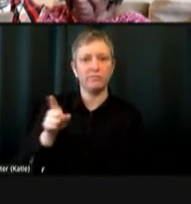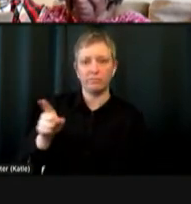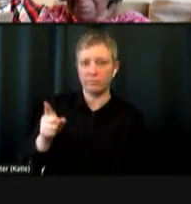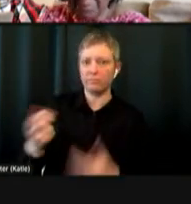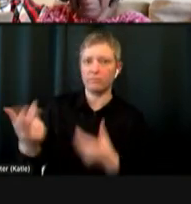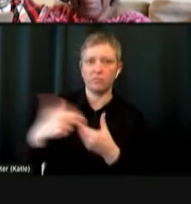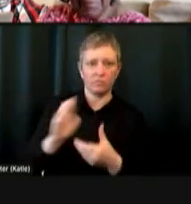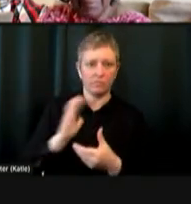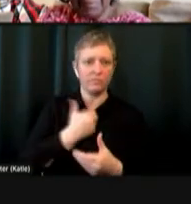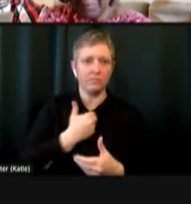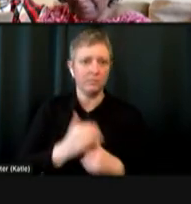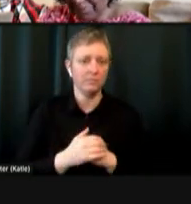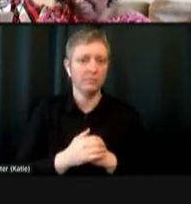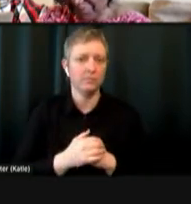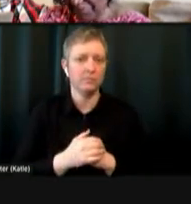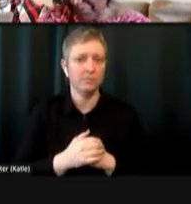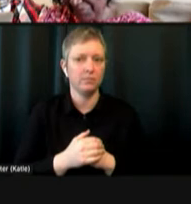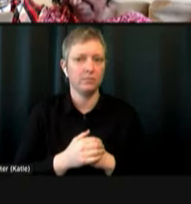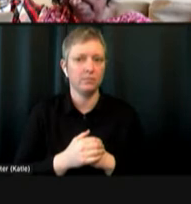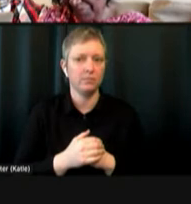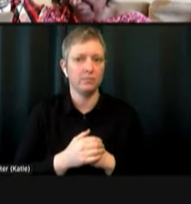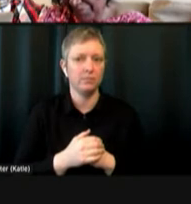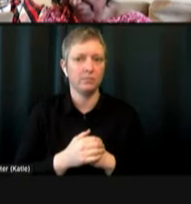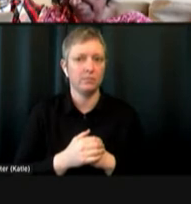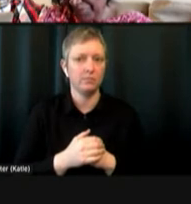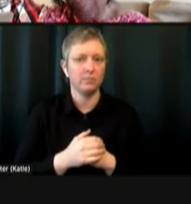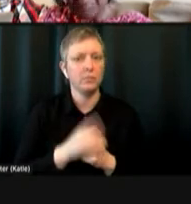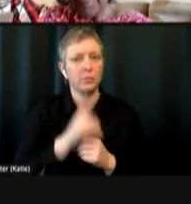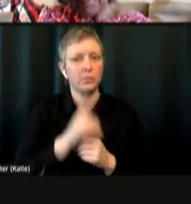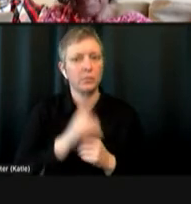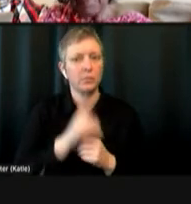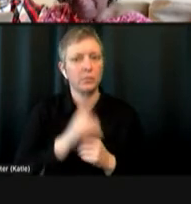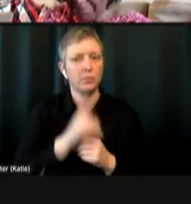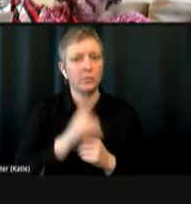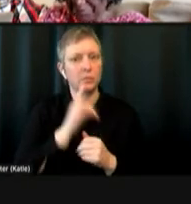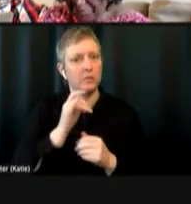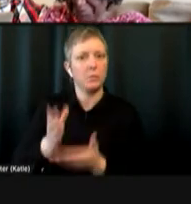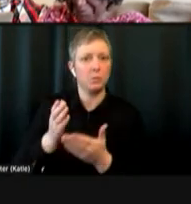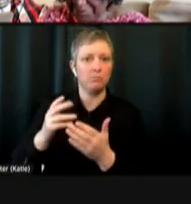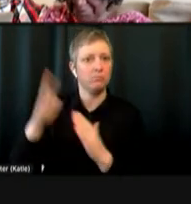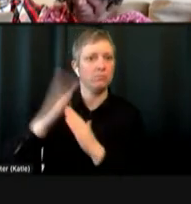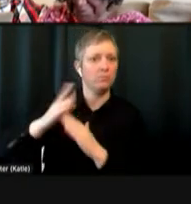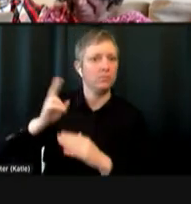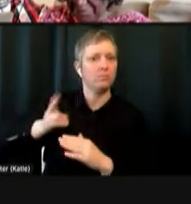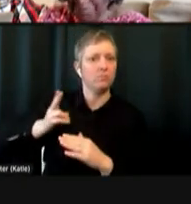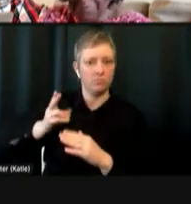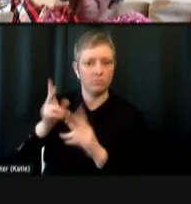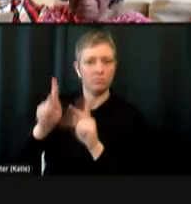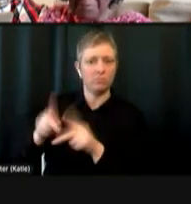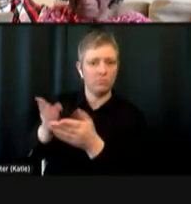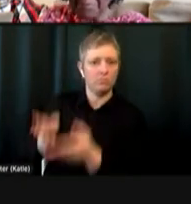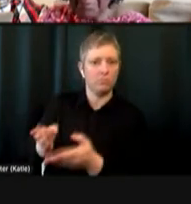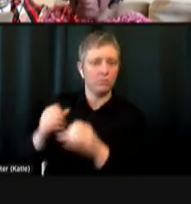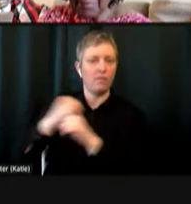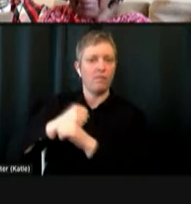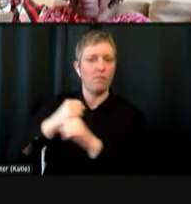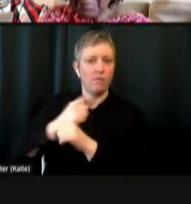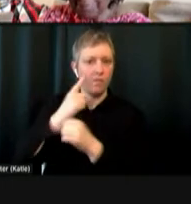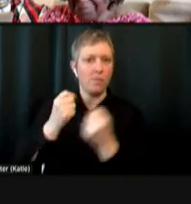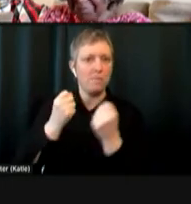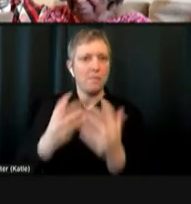Again, a very much so historical figure that has fought for many of what we're looking